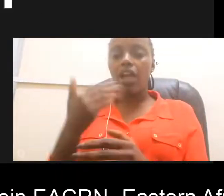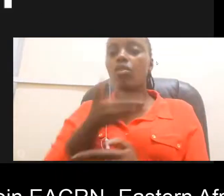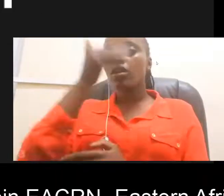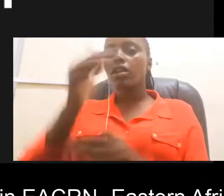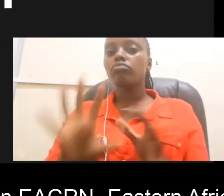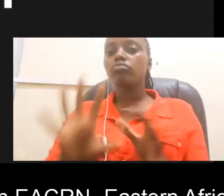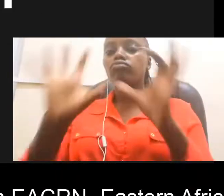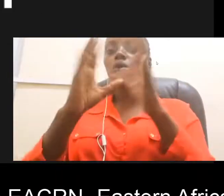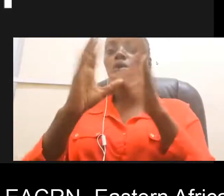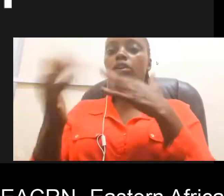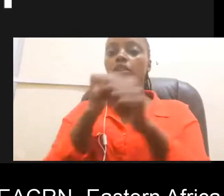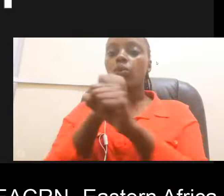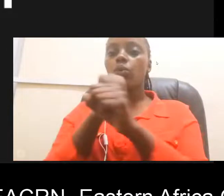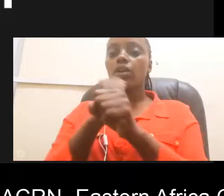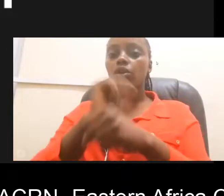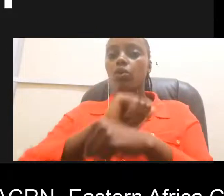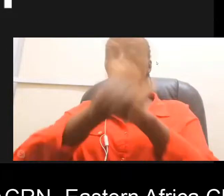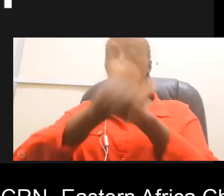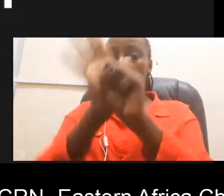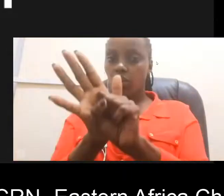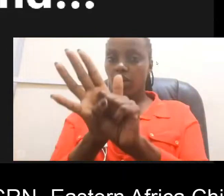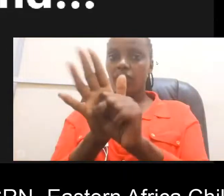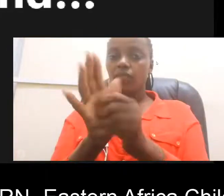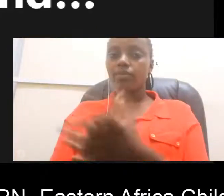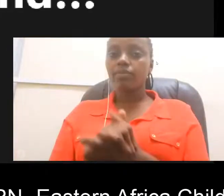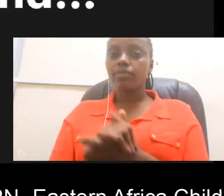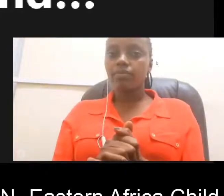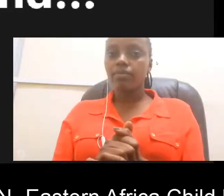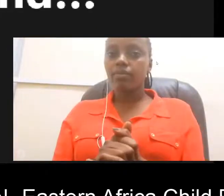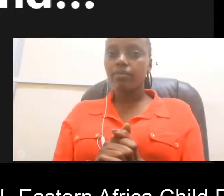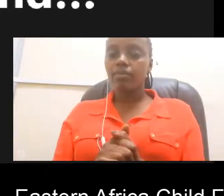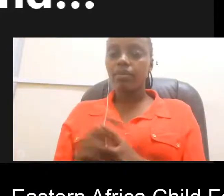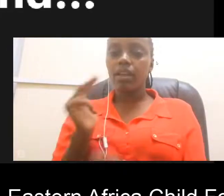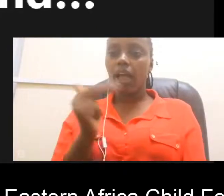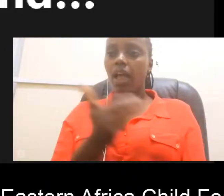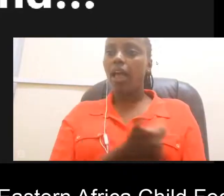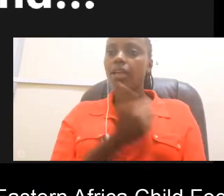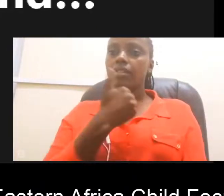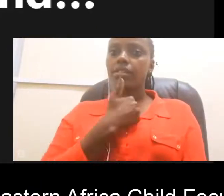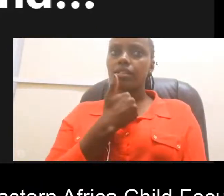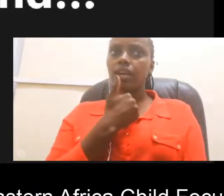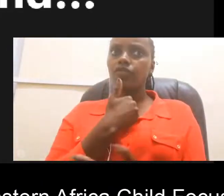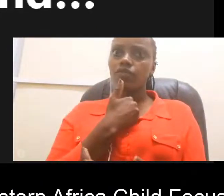COVID. So we've been having weekly